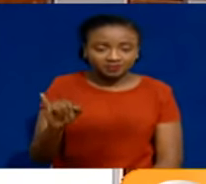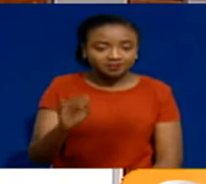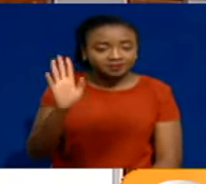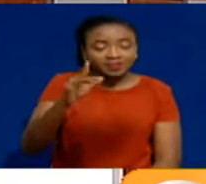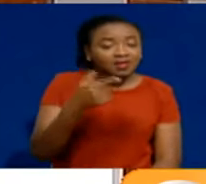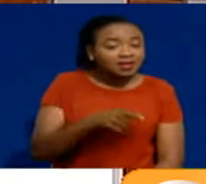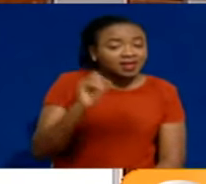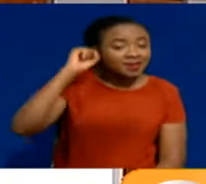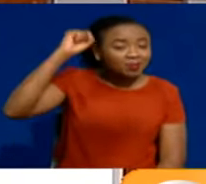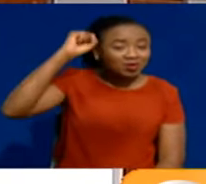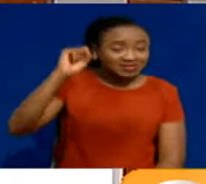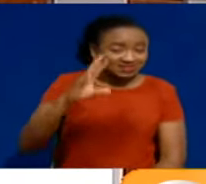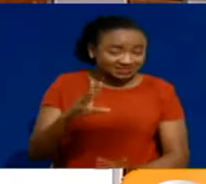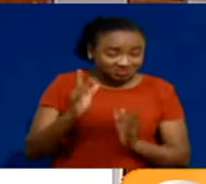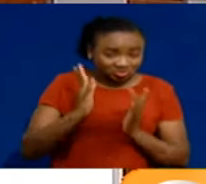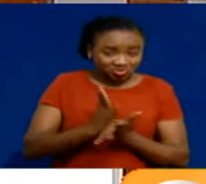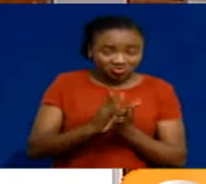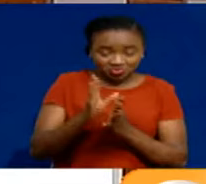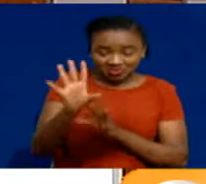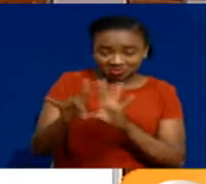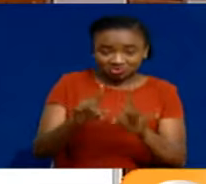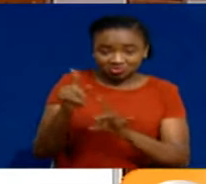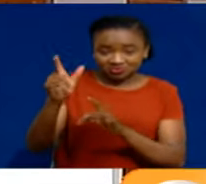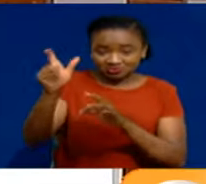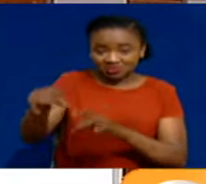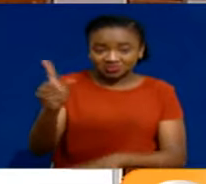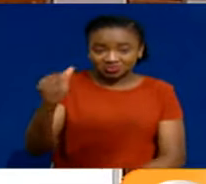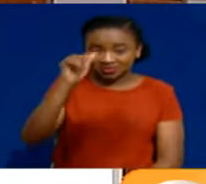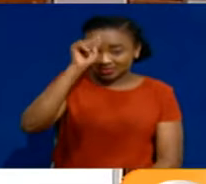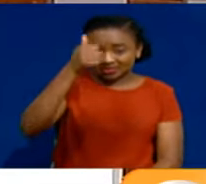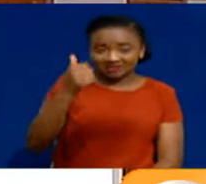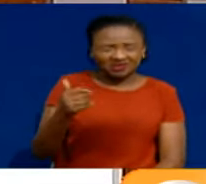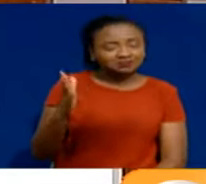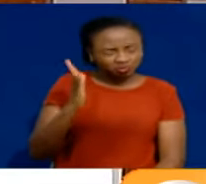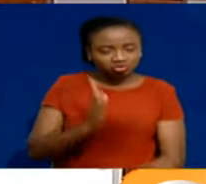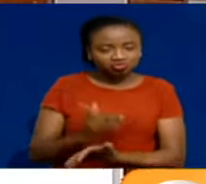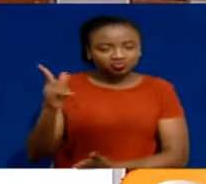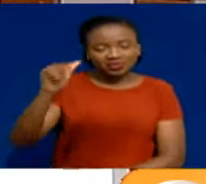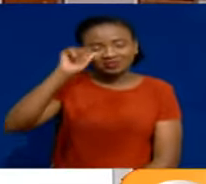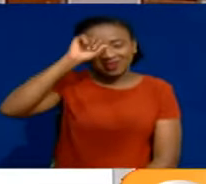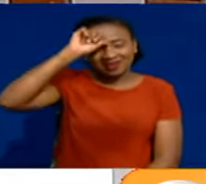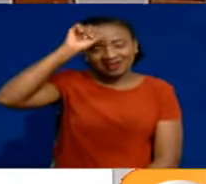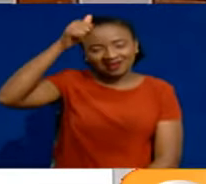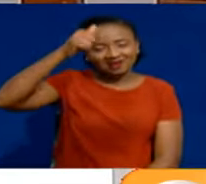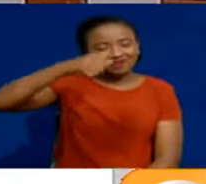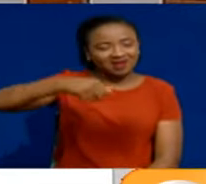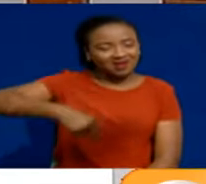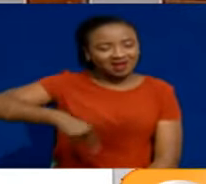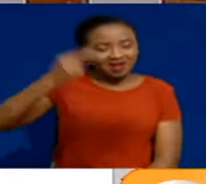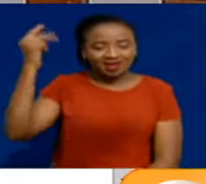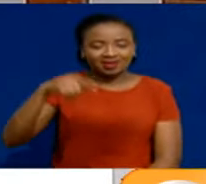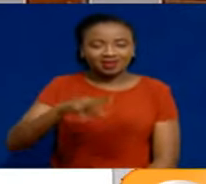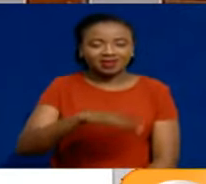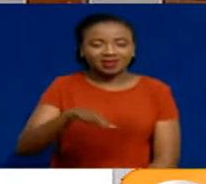it? That is the brightest fellow we have in Western